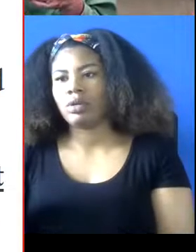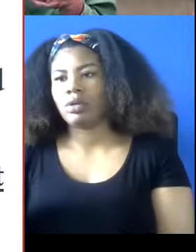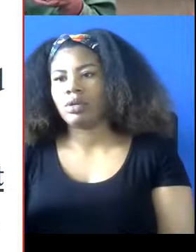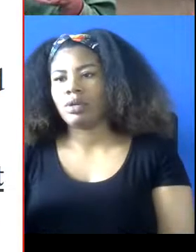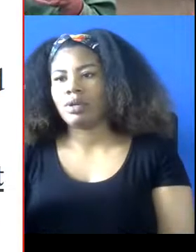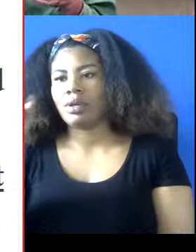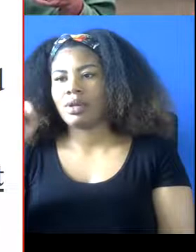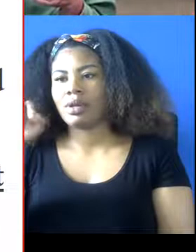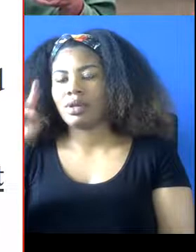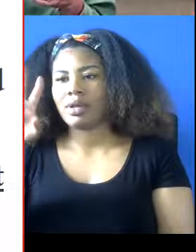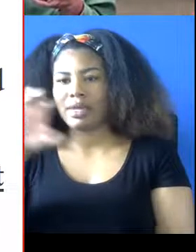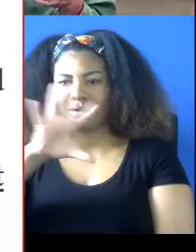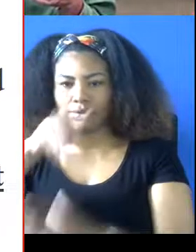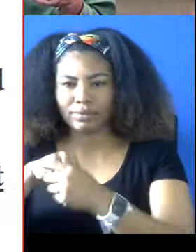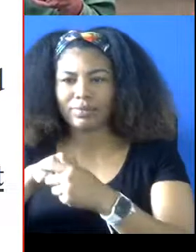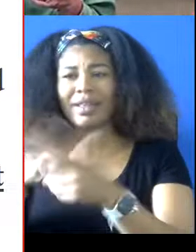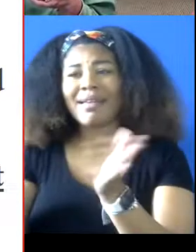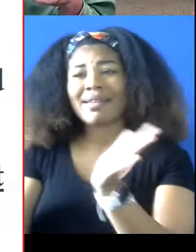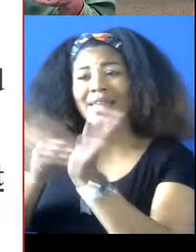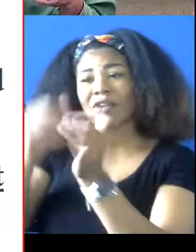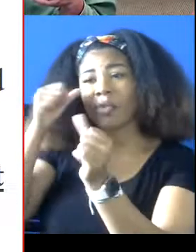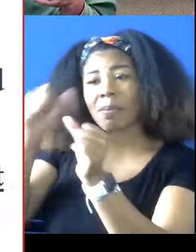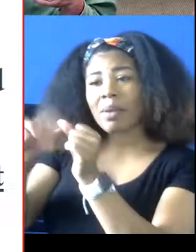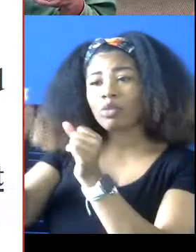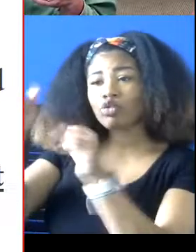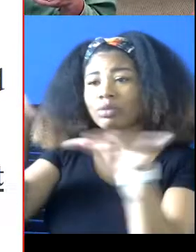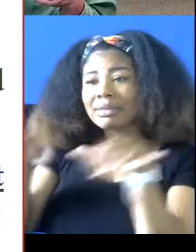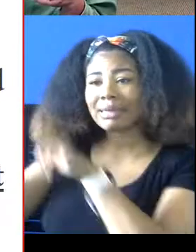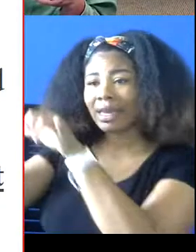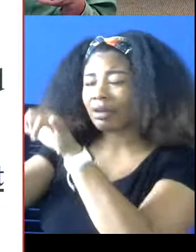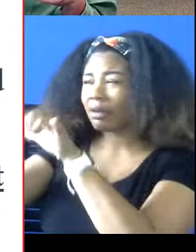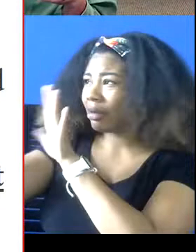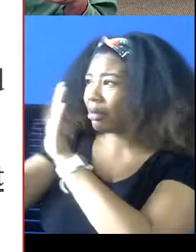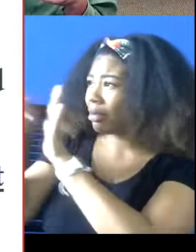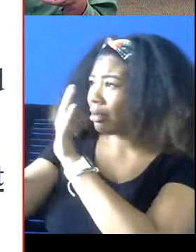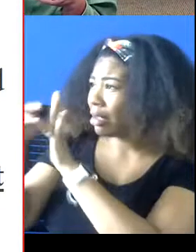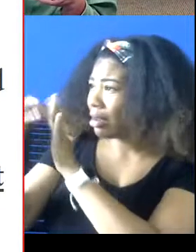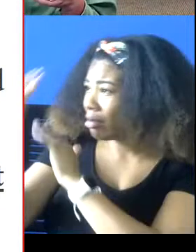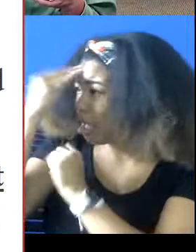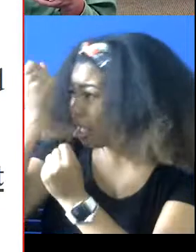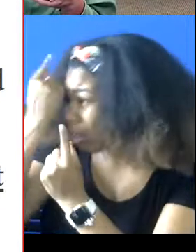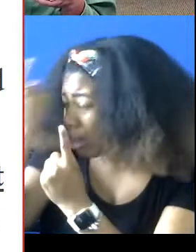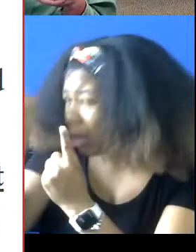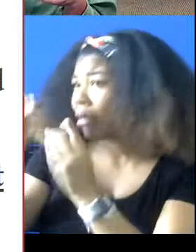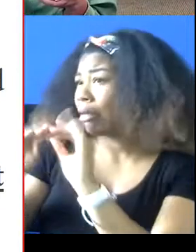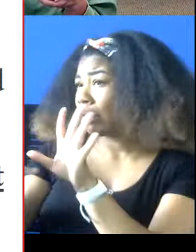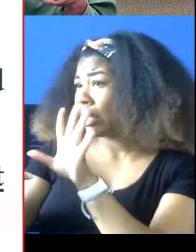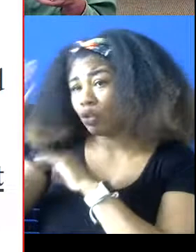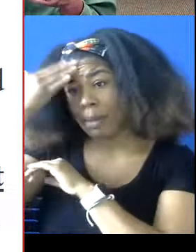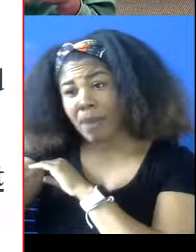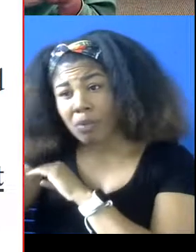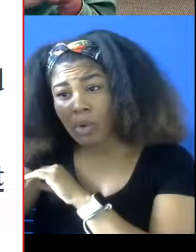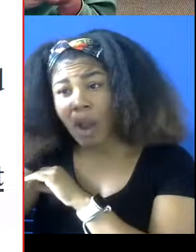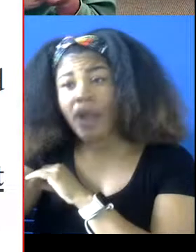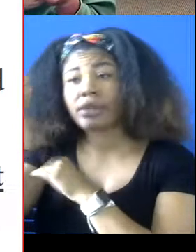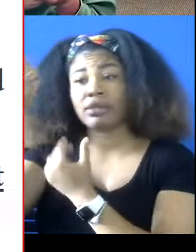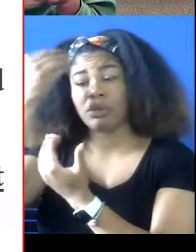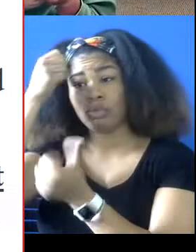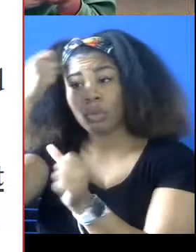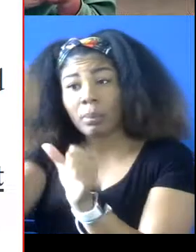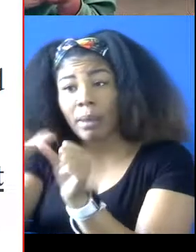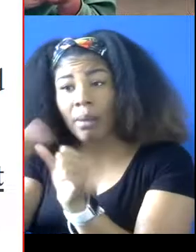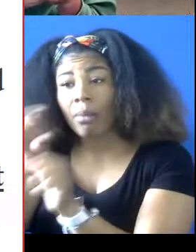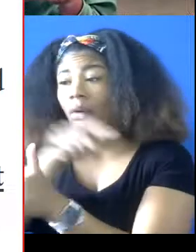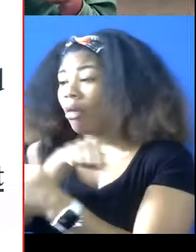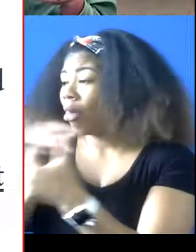look at the standards, we look at knowledge, comprehension, how we evaluate, how we measure learning